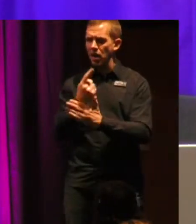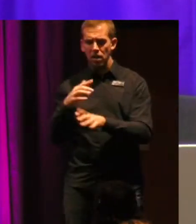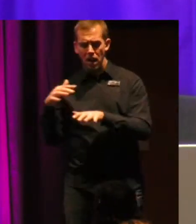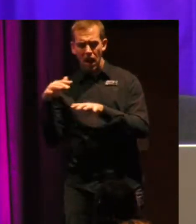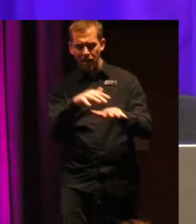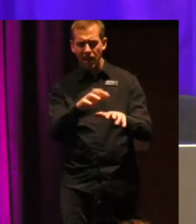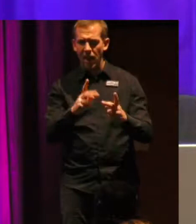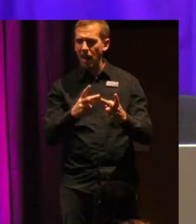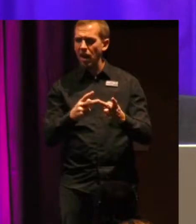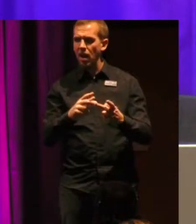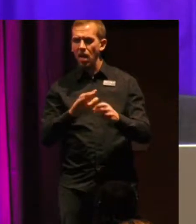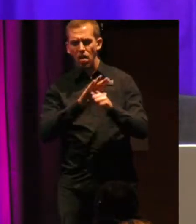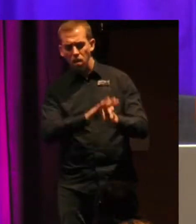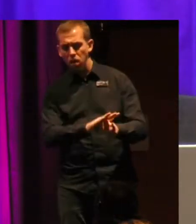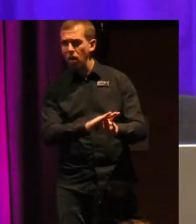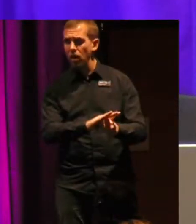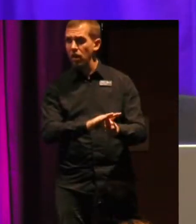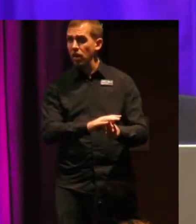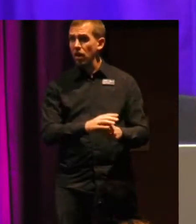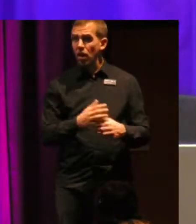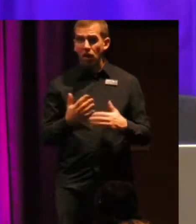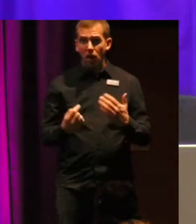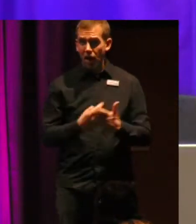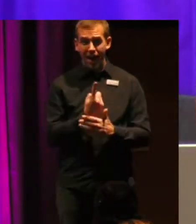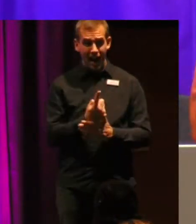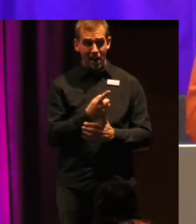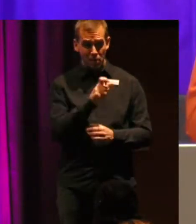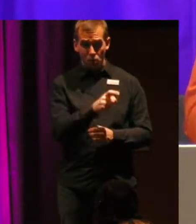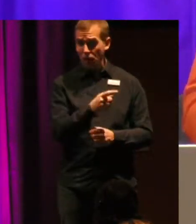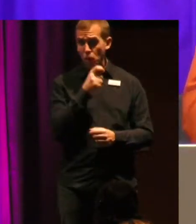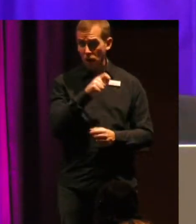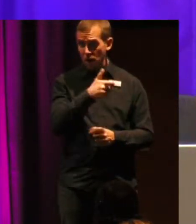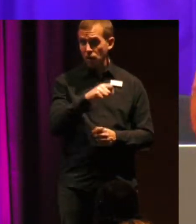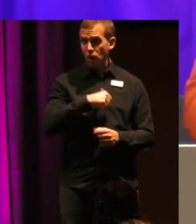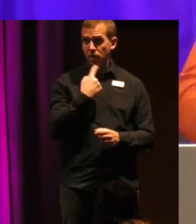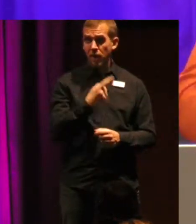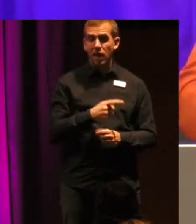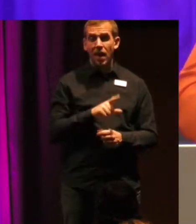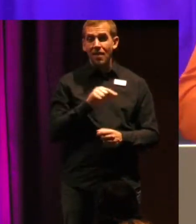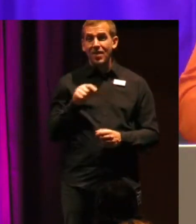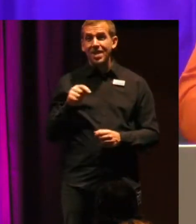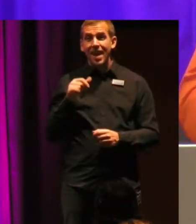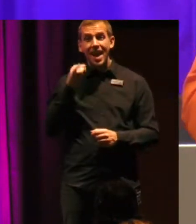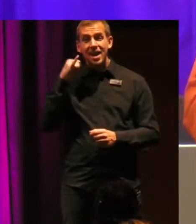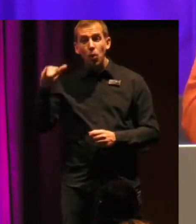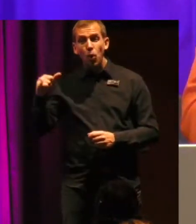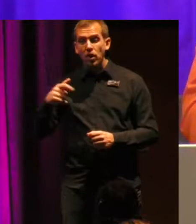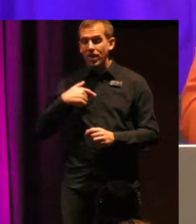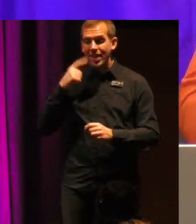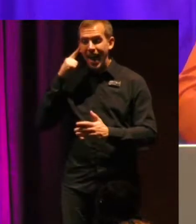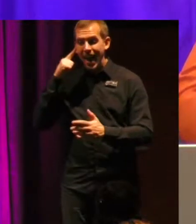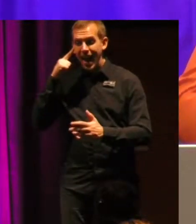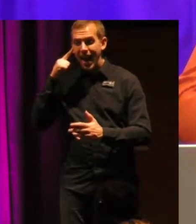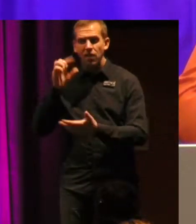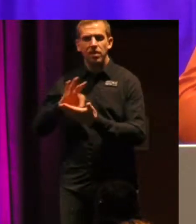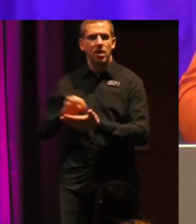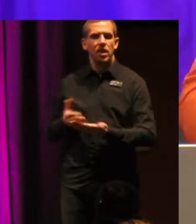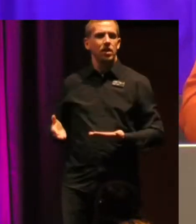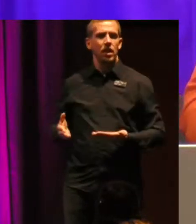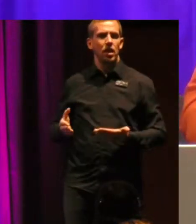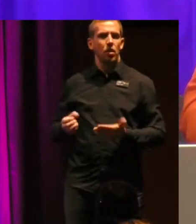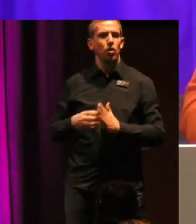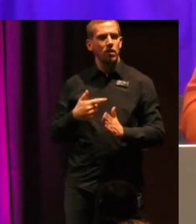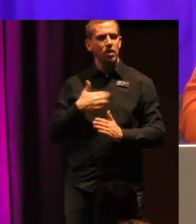intimidated as well, to the point where one reporter actually said, there's certain stories we will not put a junior reporter on because we feel like it's